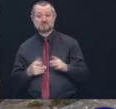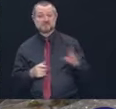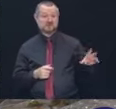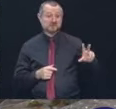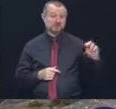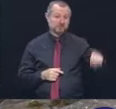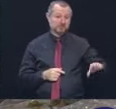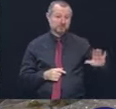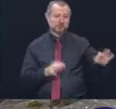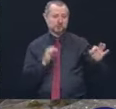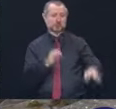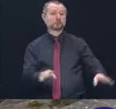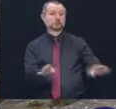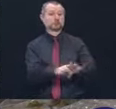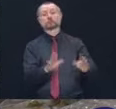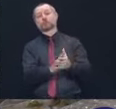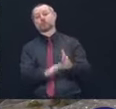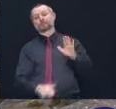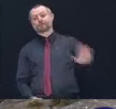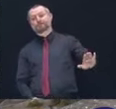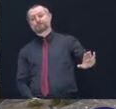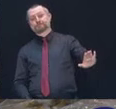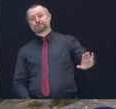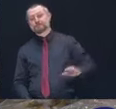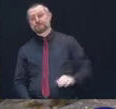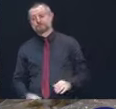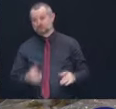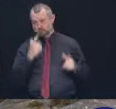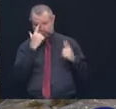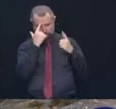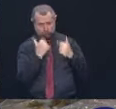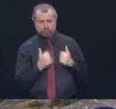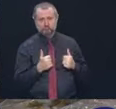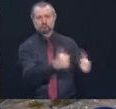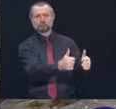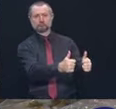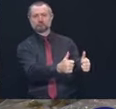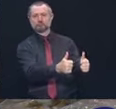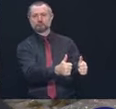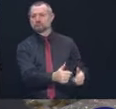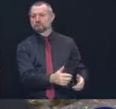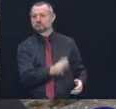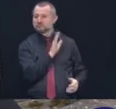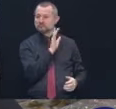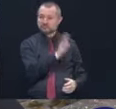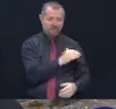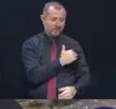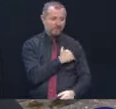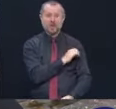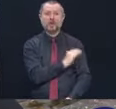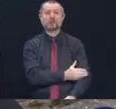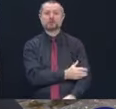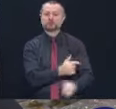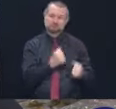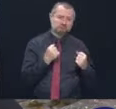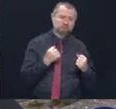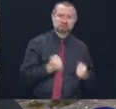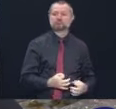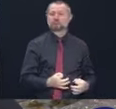schools. It's totally in his discretion now. When it hits